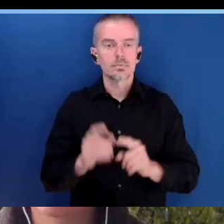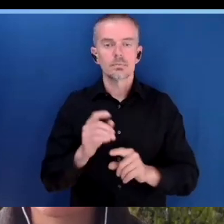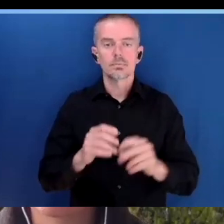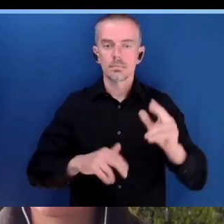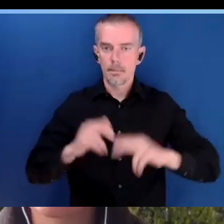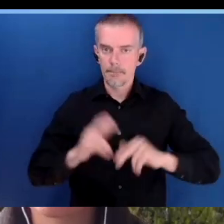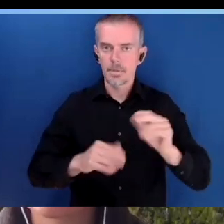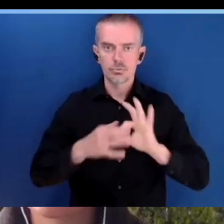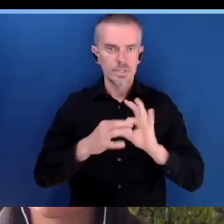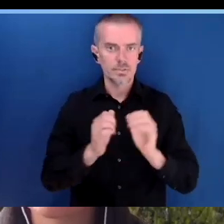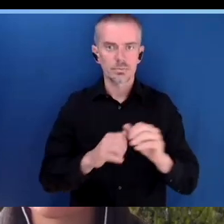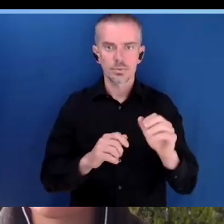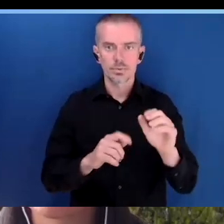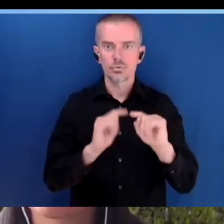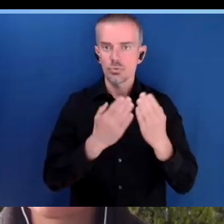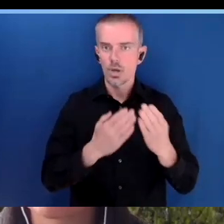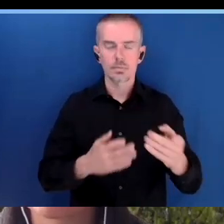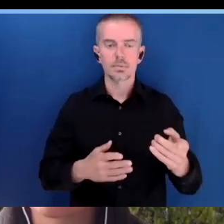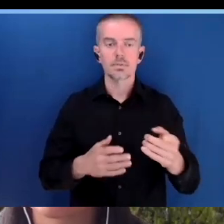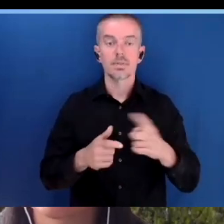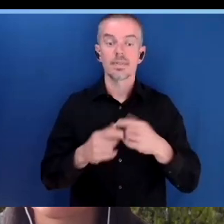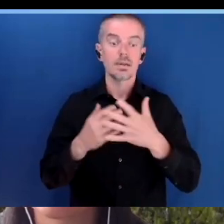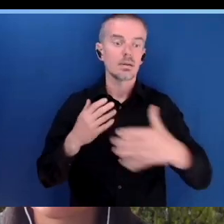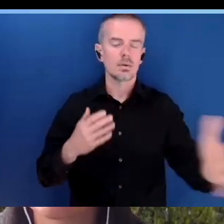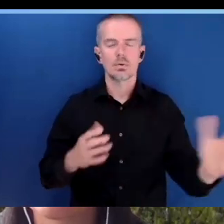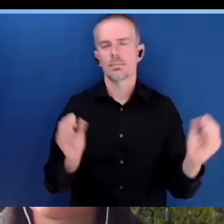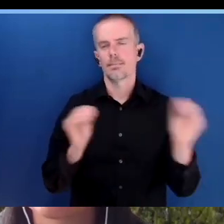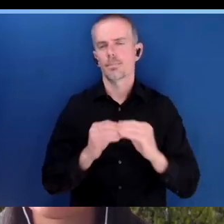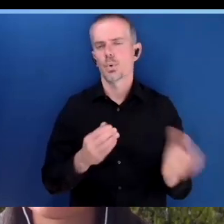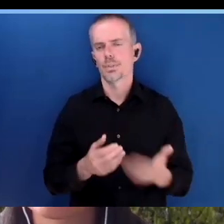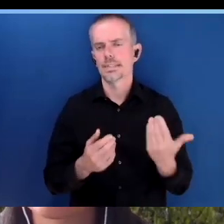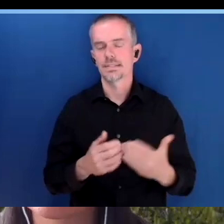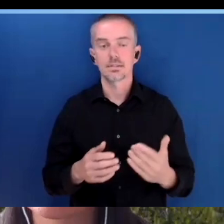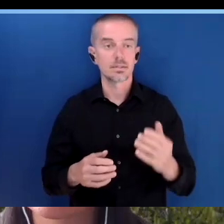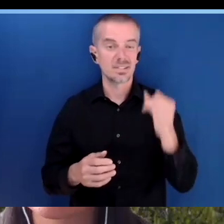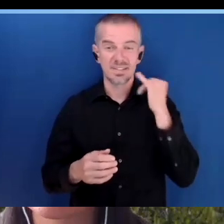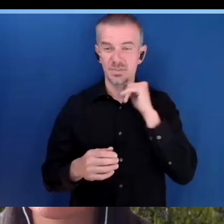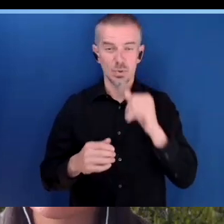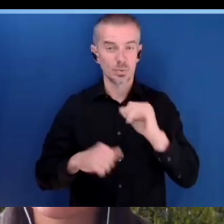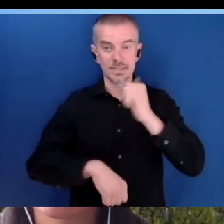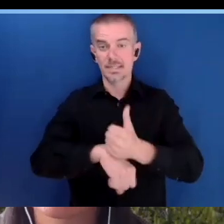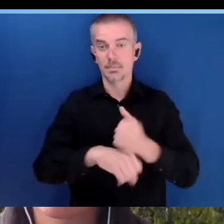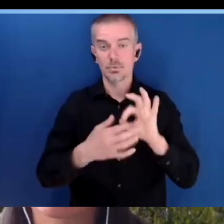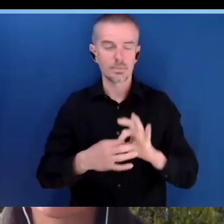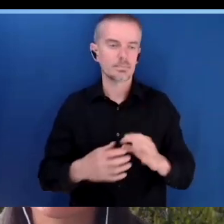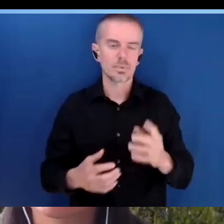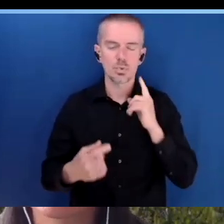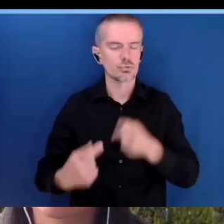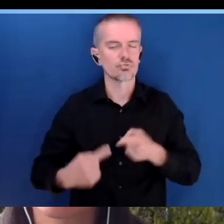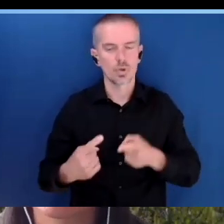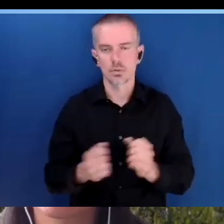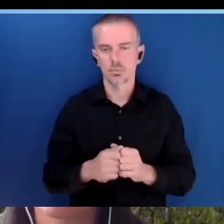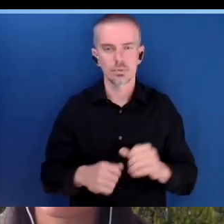with tribes, the rest of it comes far, far easier. And absent that, you're going to struggle to get to co-stewardship. And so